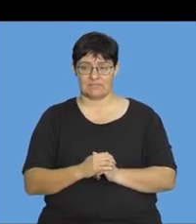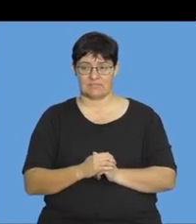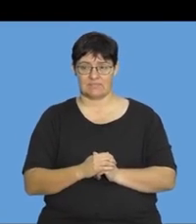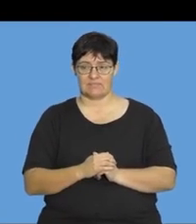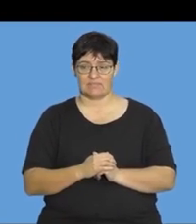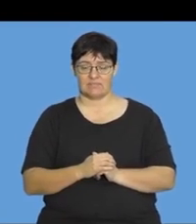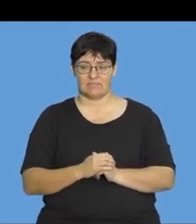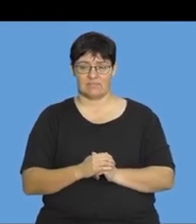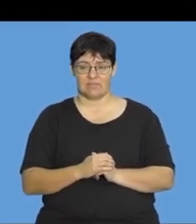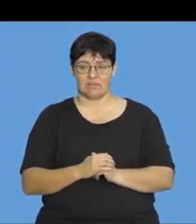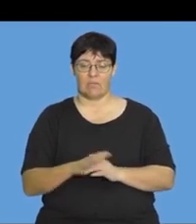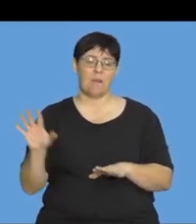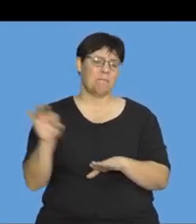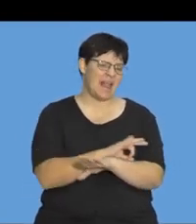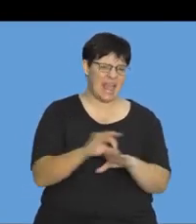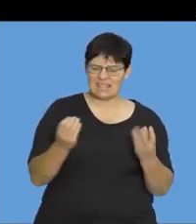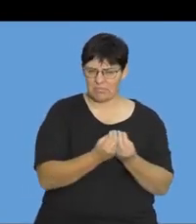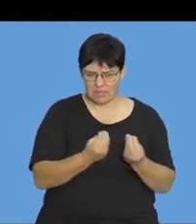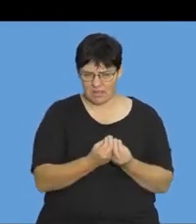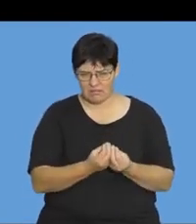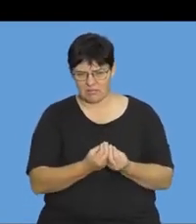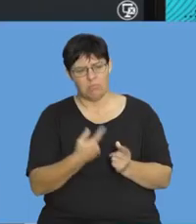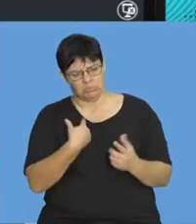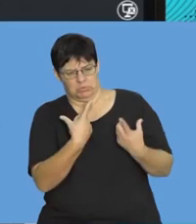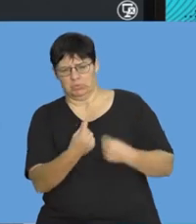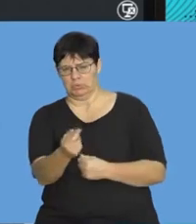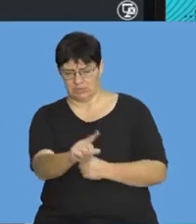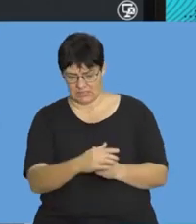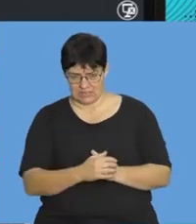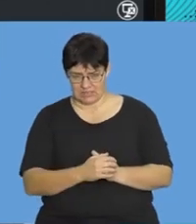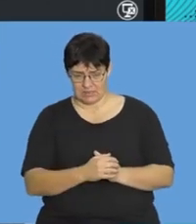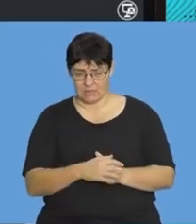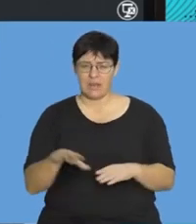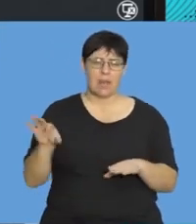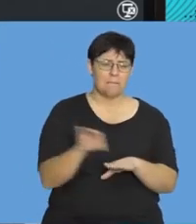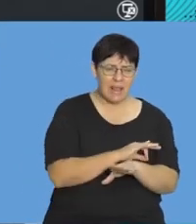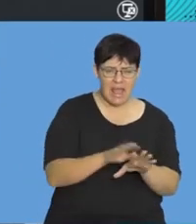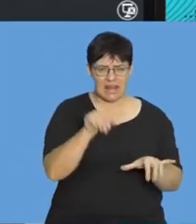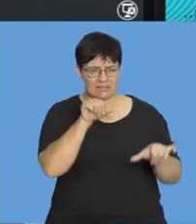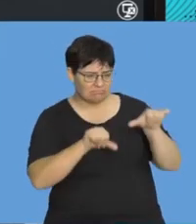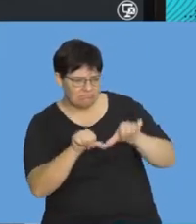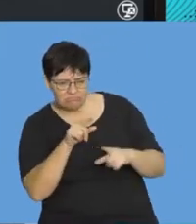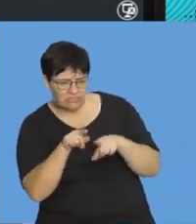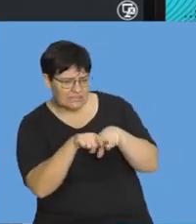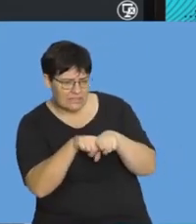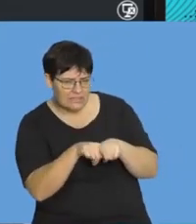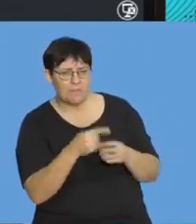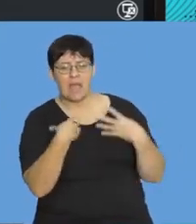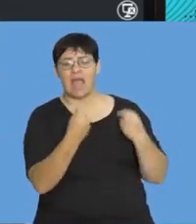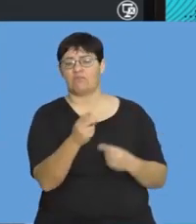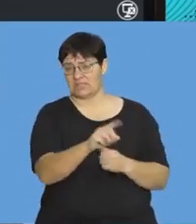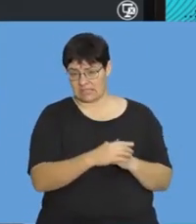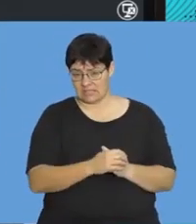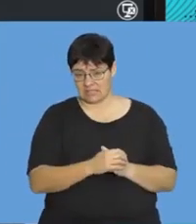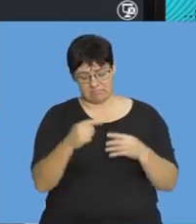Okay, guys, when I'm planning something, what am I going to do? Right, I'm going to plan an experiment. What must I have? It says here, what